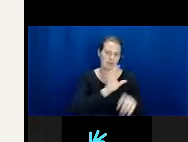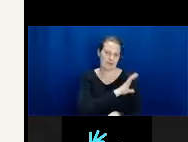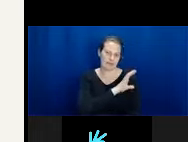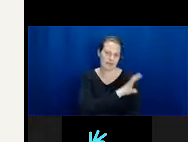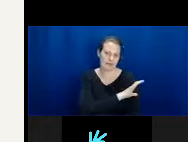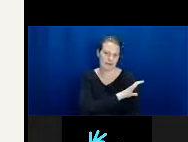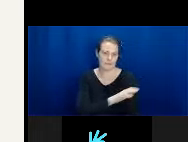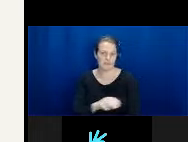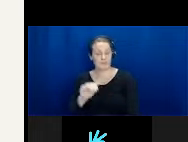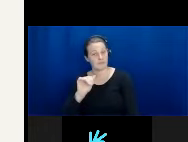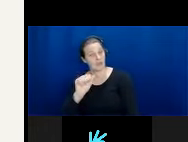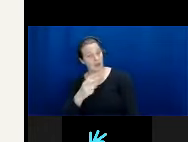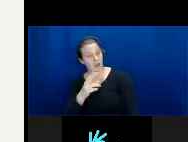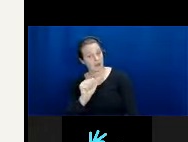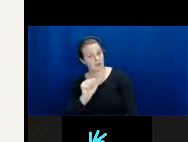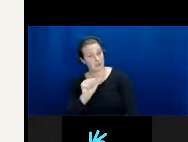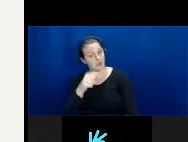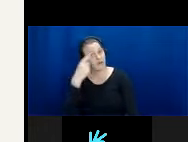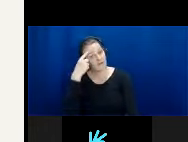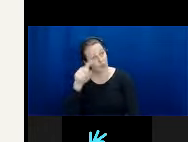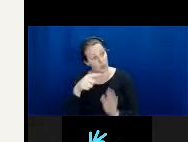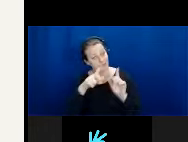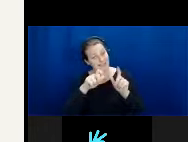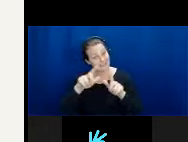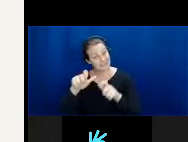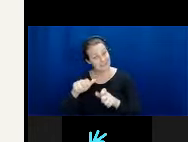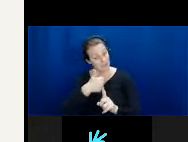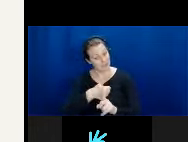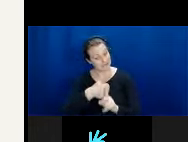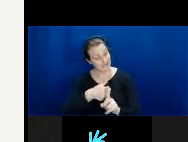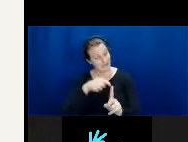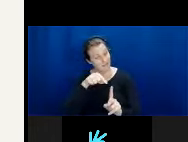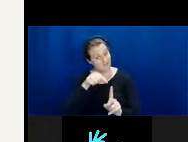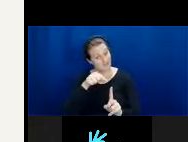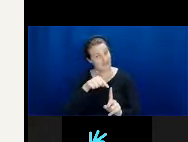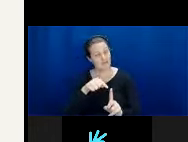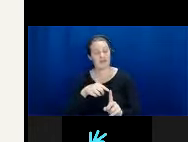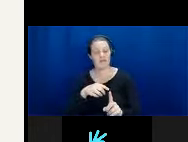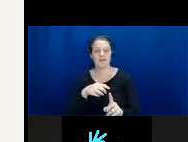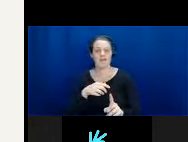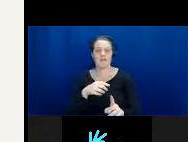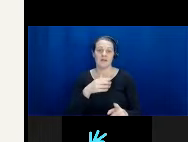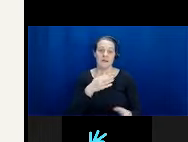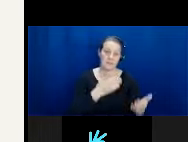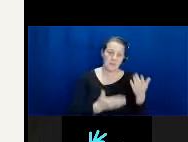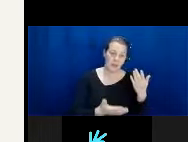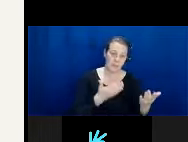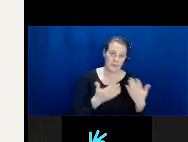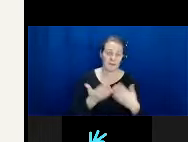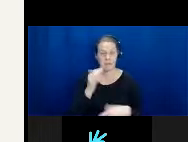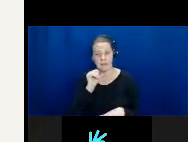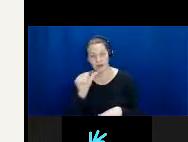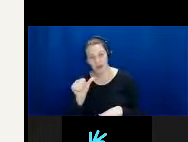Sometimes for the exam portion itself, there may or may not be any